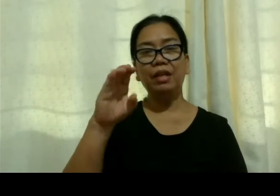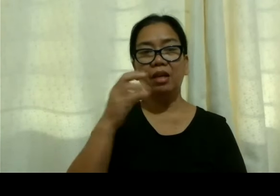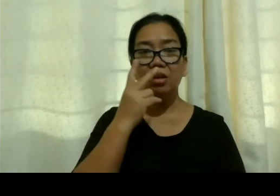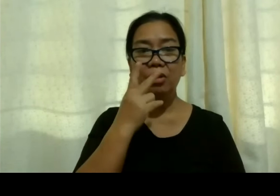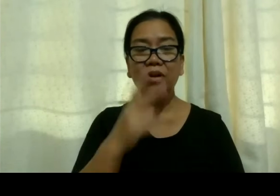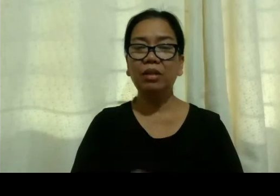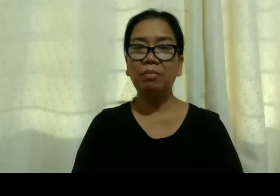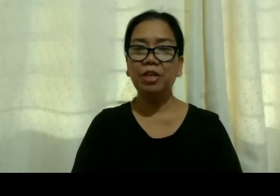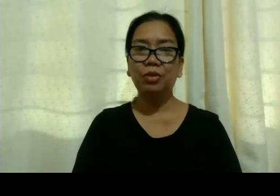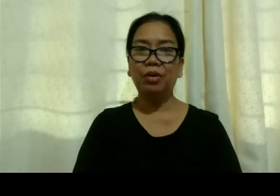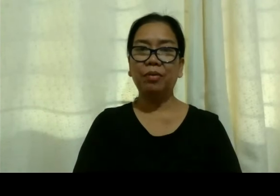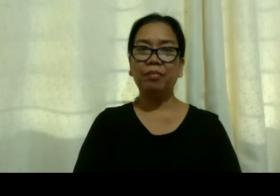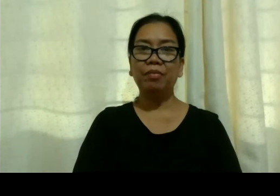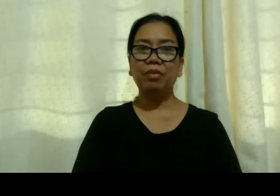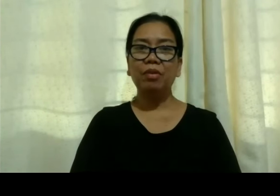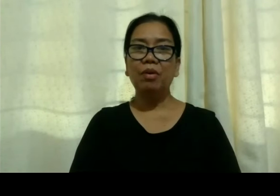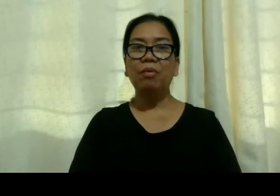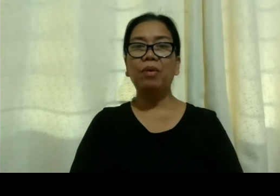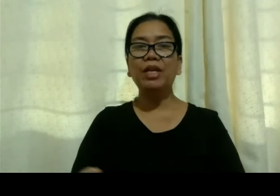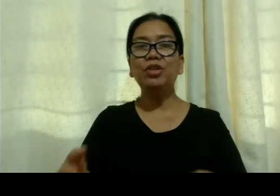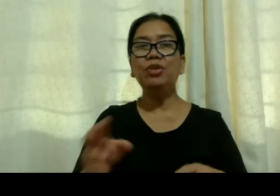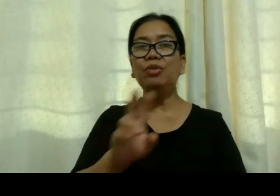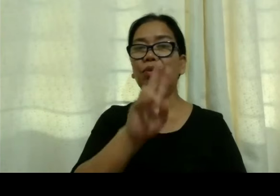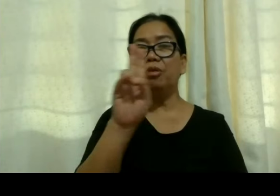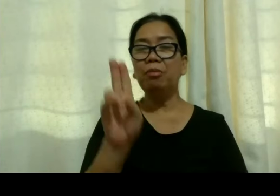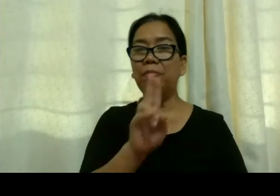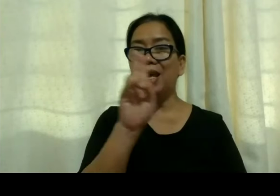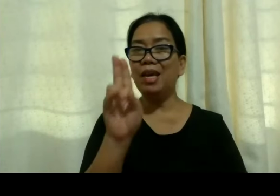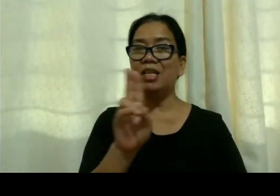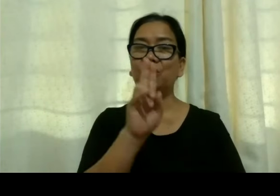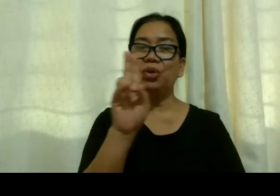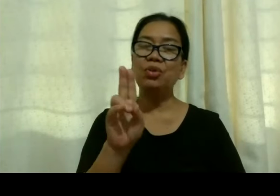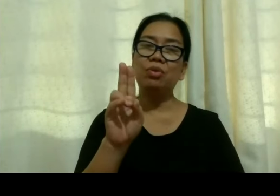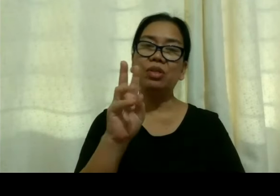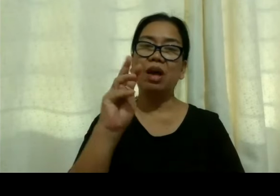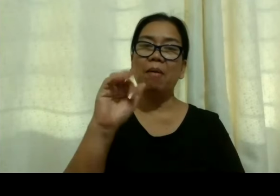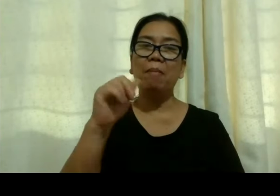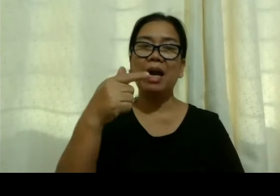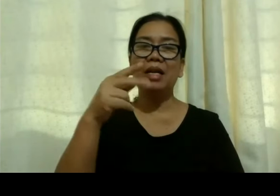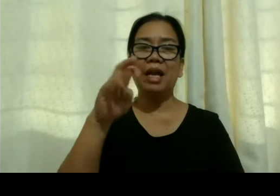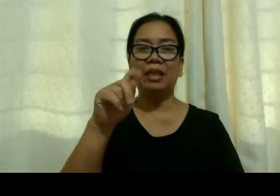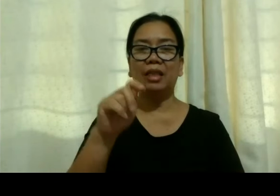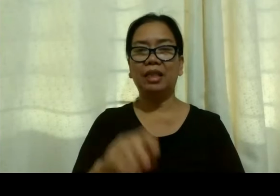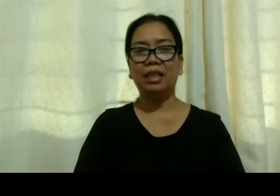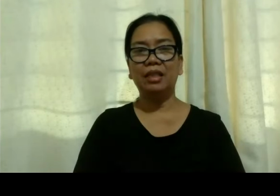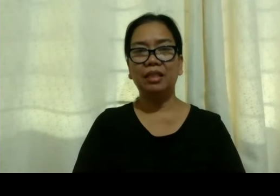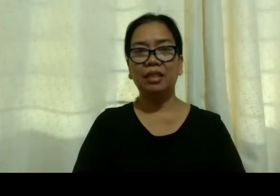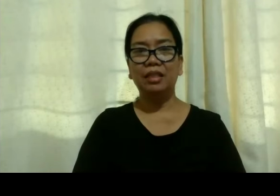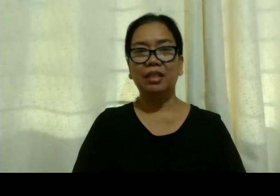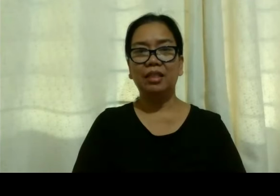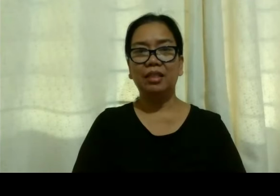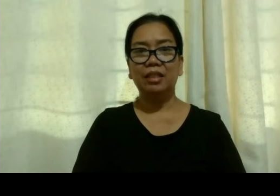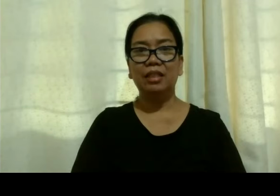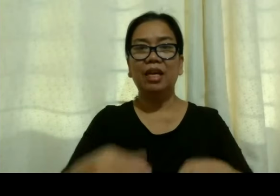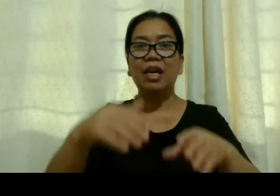Magnetic field. Will you look at the picture? When you place or use a magnet